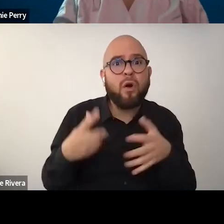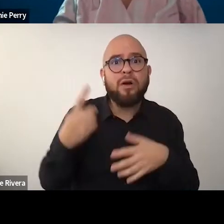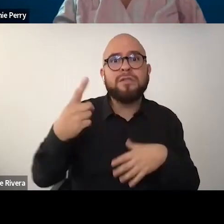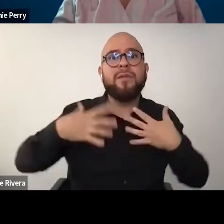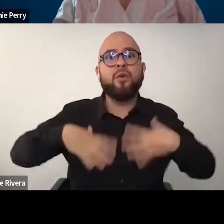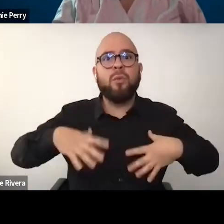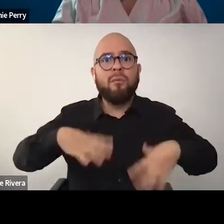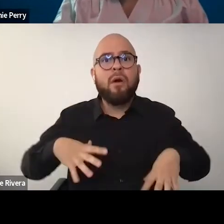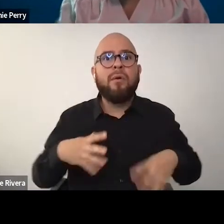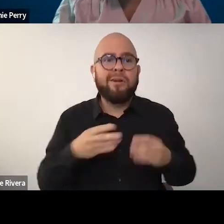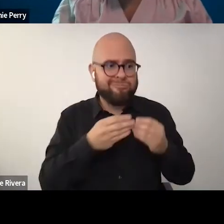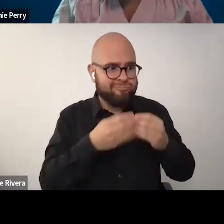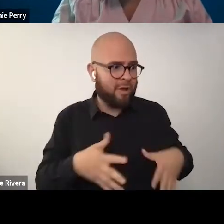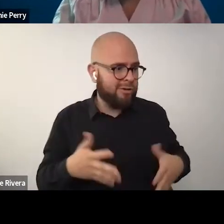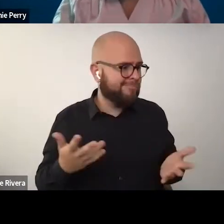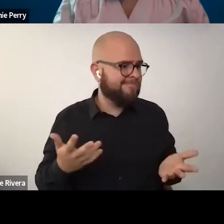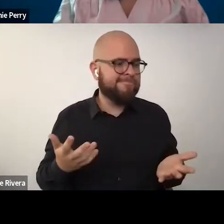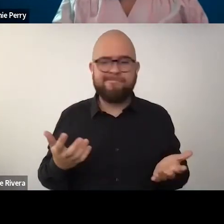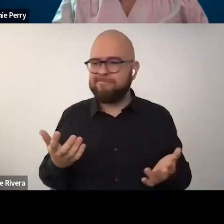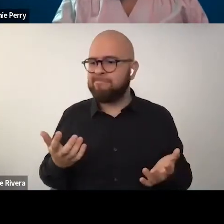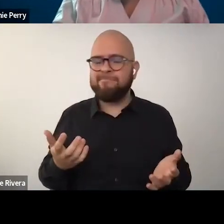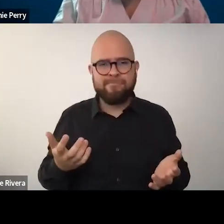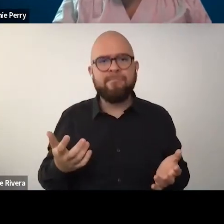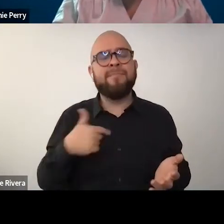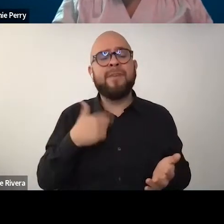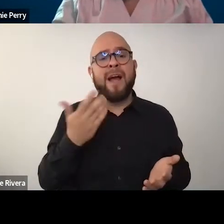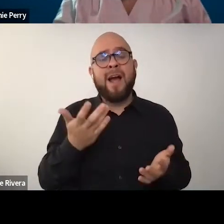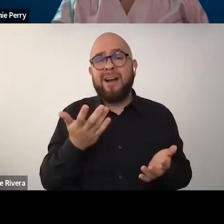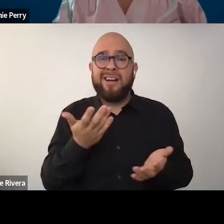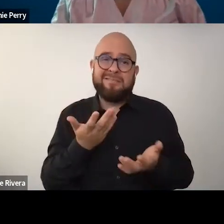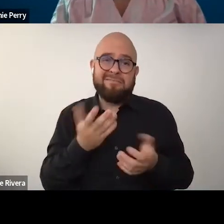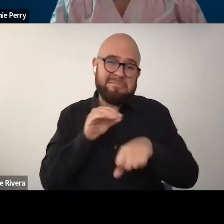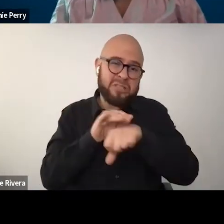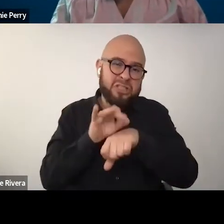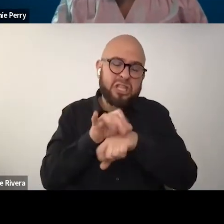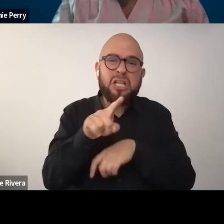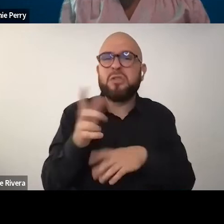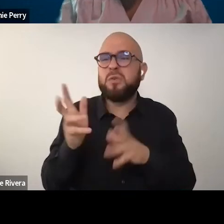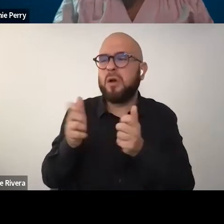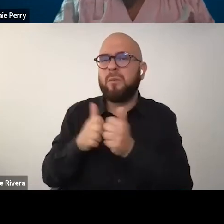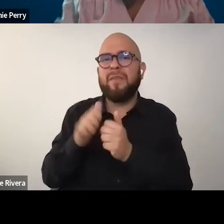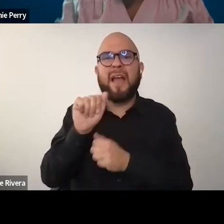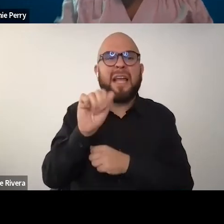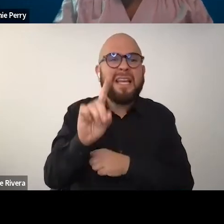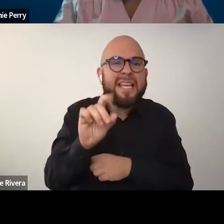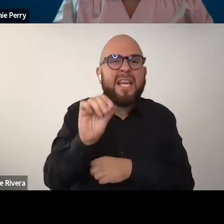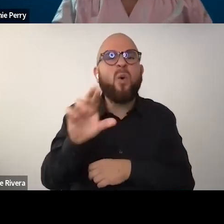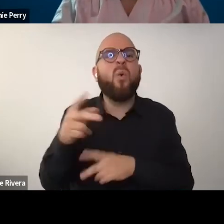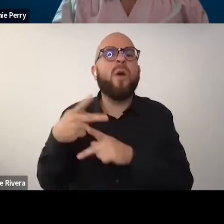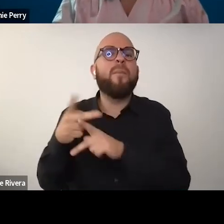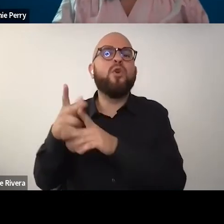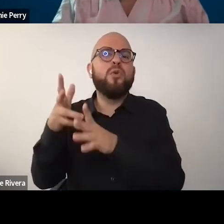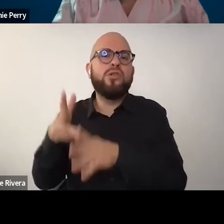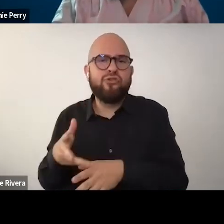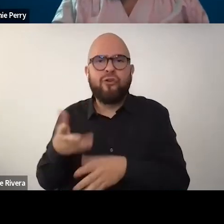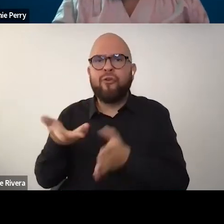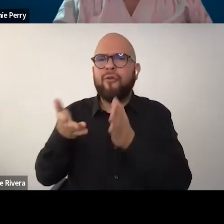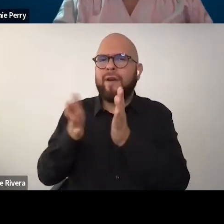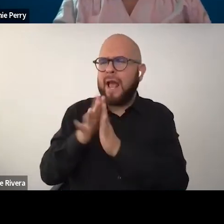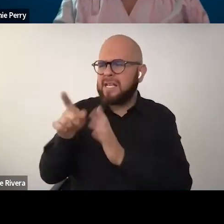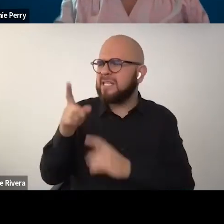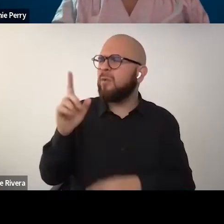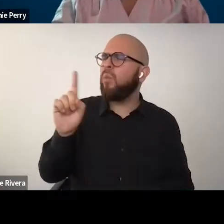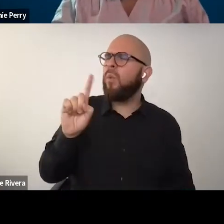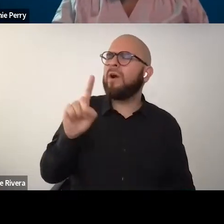clothing? I would suggest that you would speak to an AD or a producer and ask them for the lost,